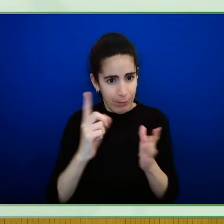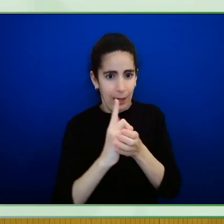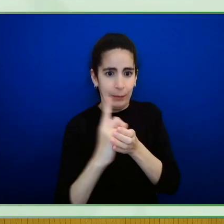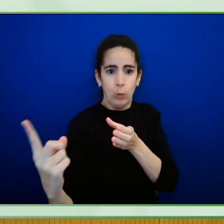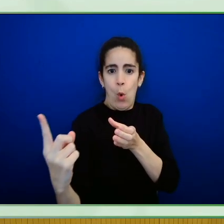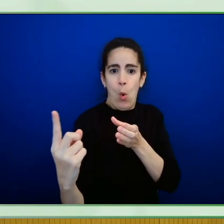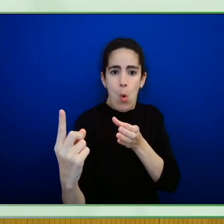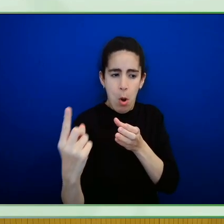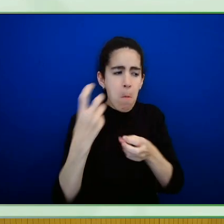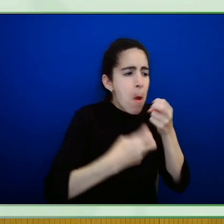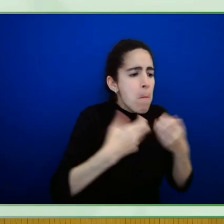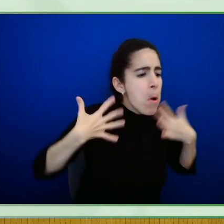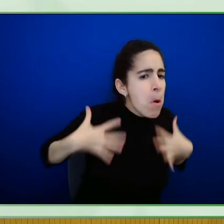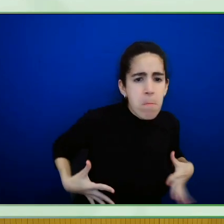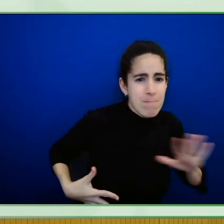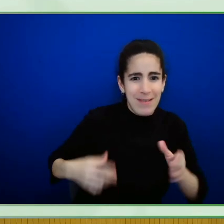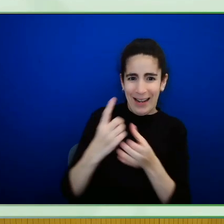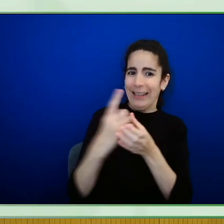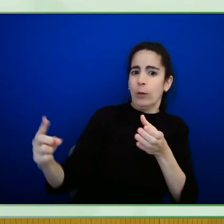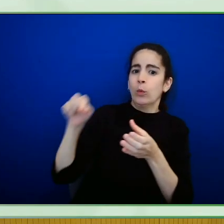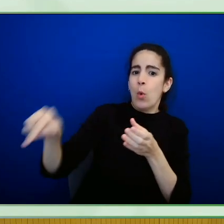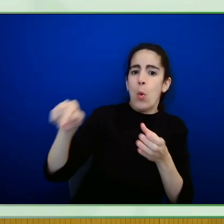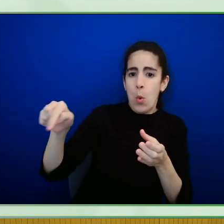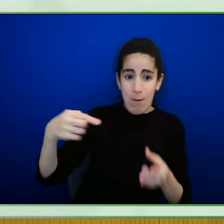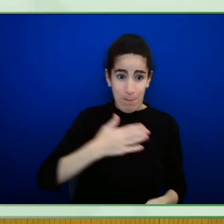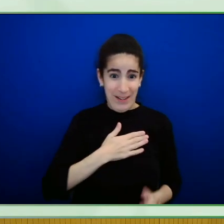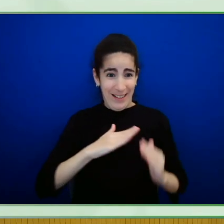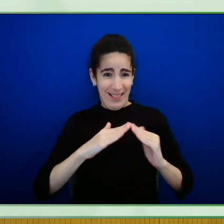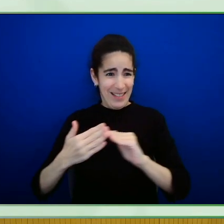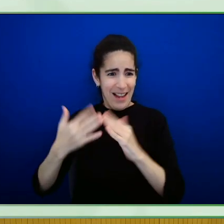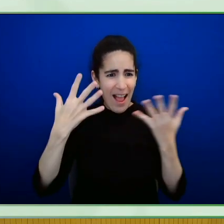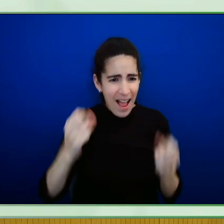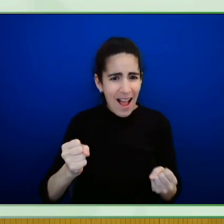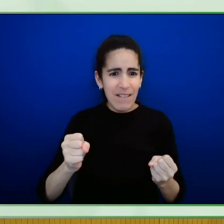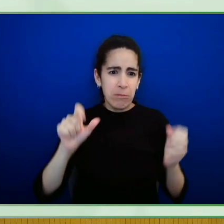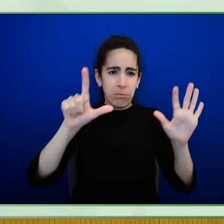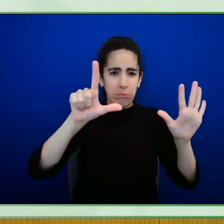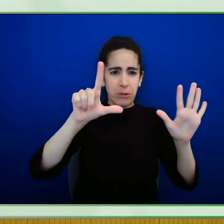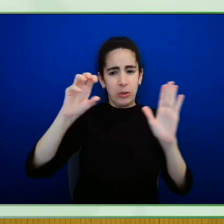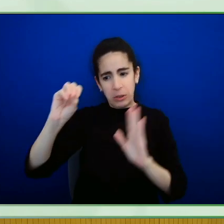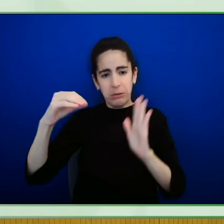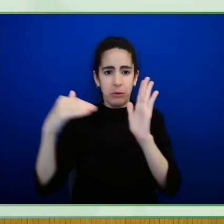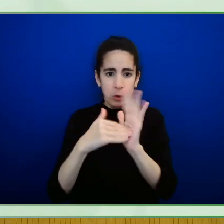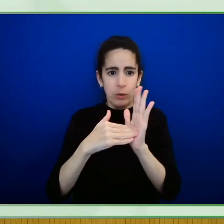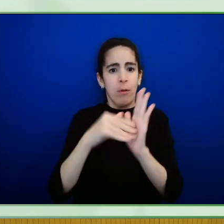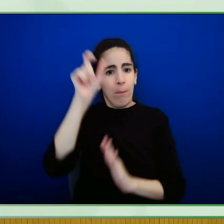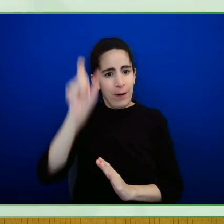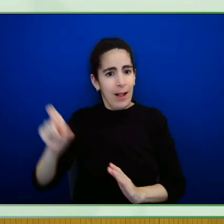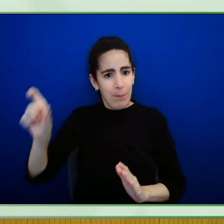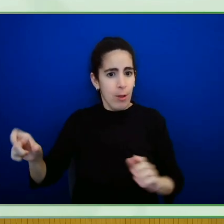are more than 70,000 wheelchair people. Some of them don't even have a